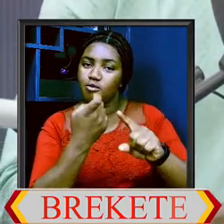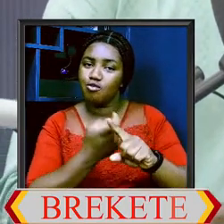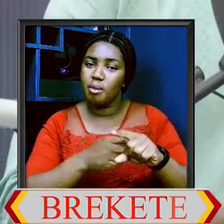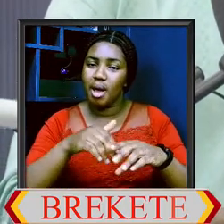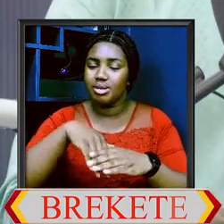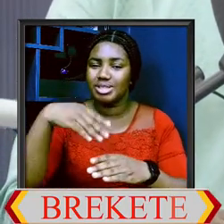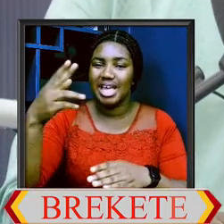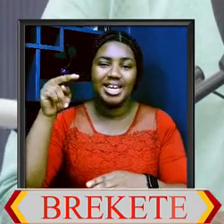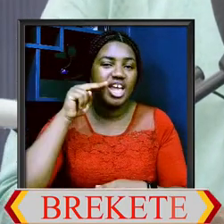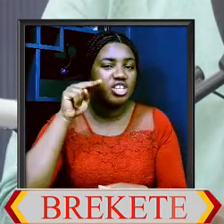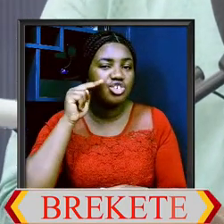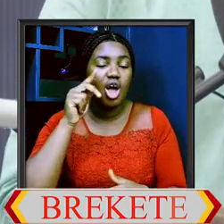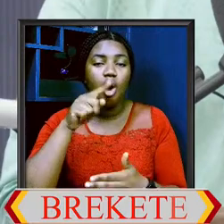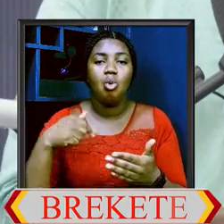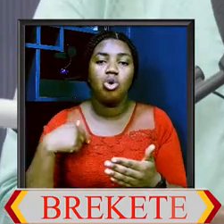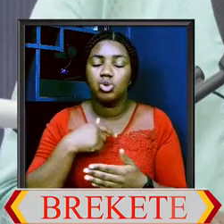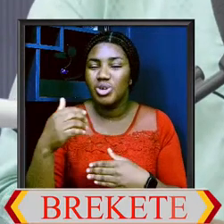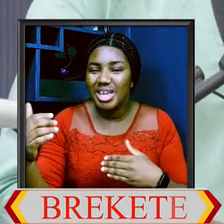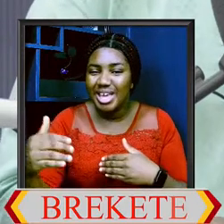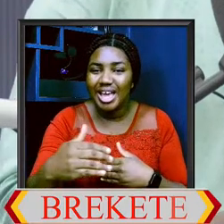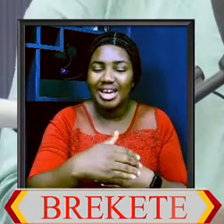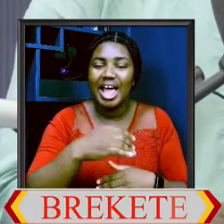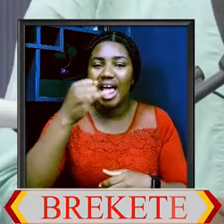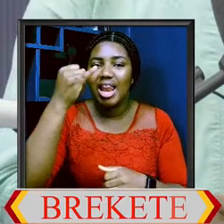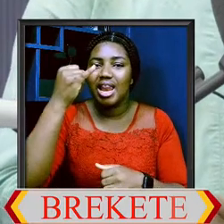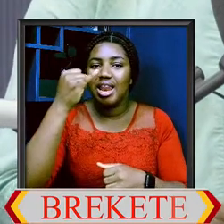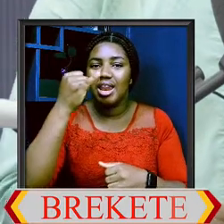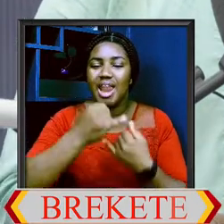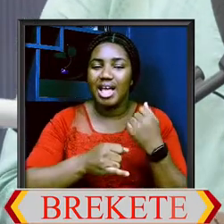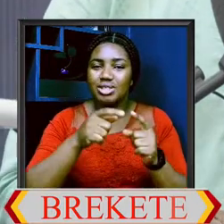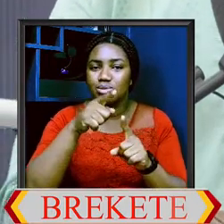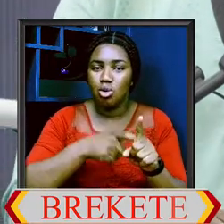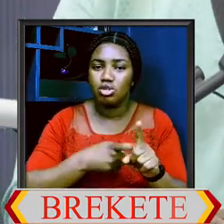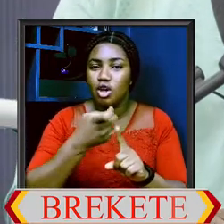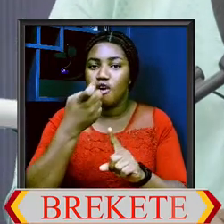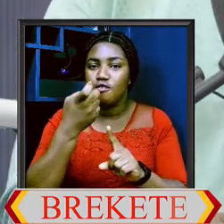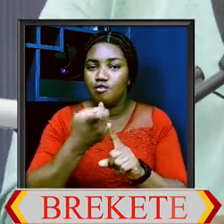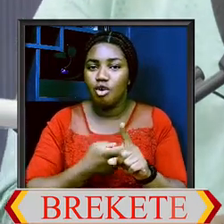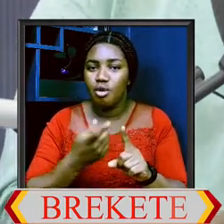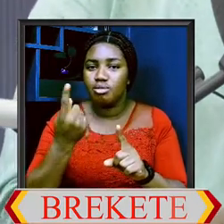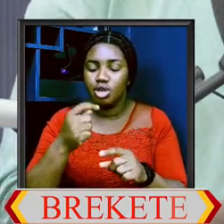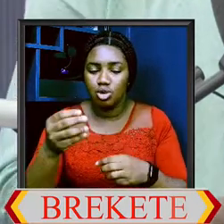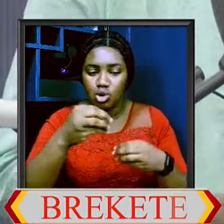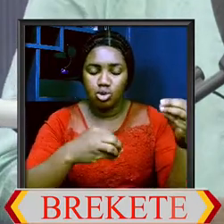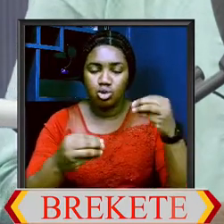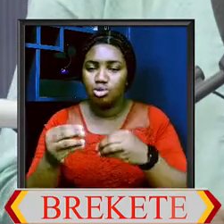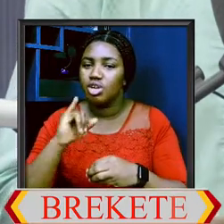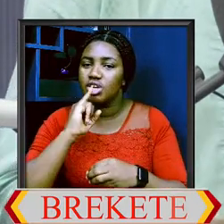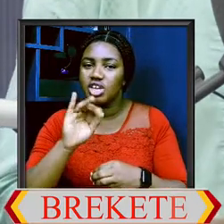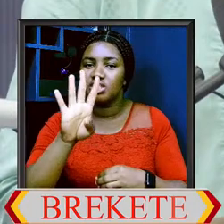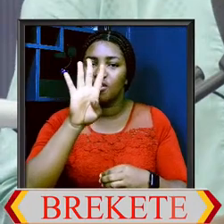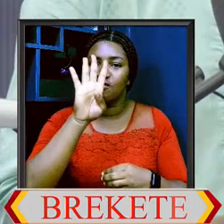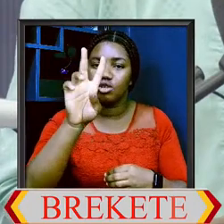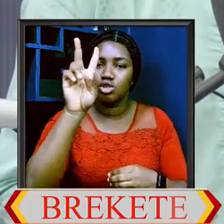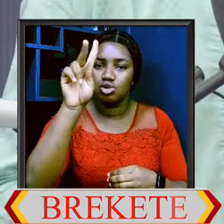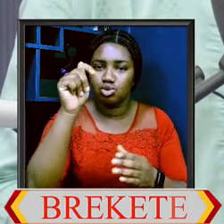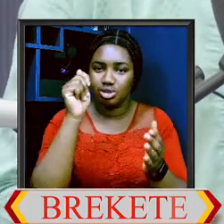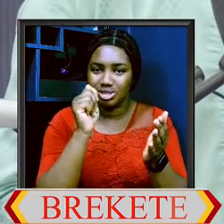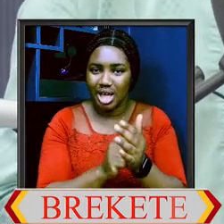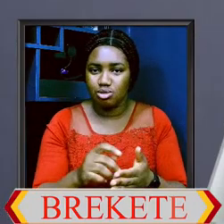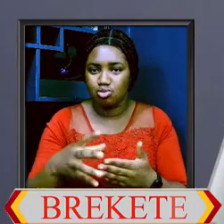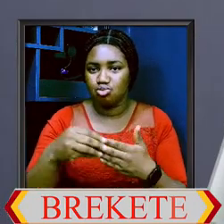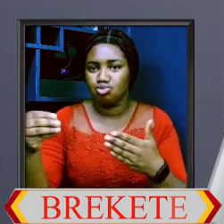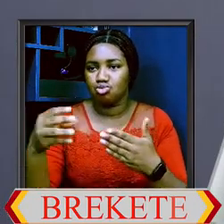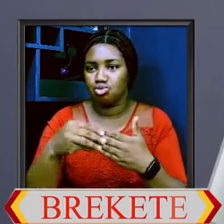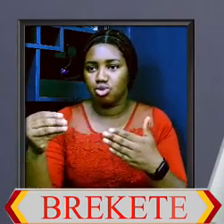abroad W We Gather last month from the super chart contribution now $42,000 make